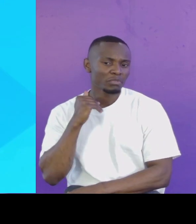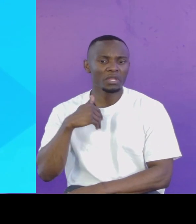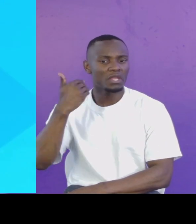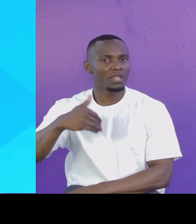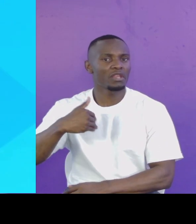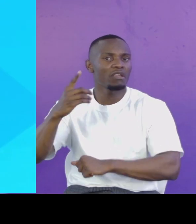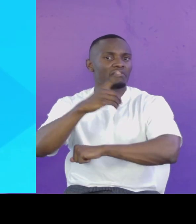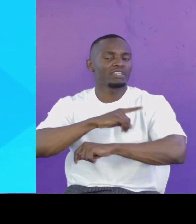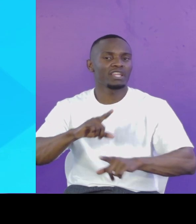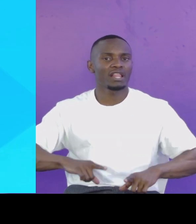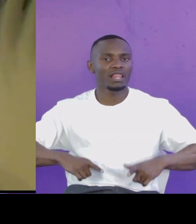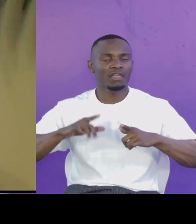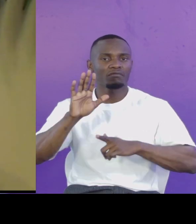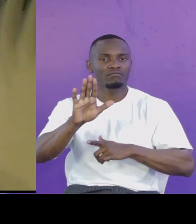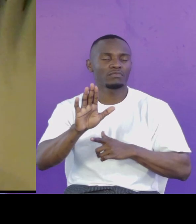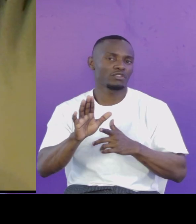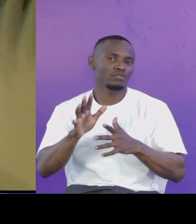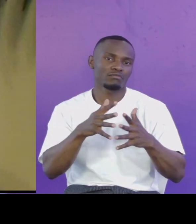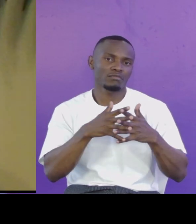life in your country?